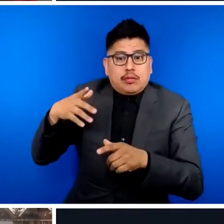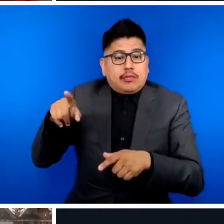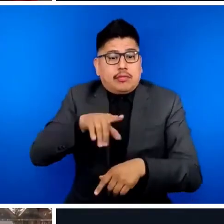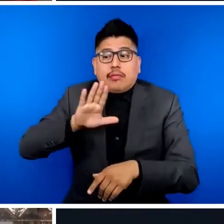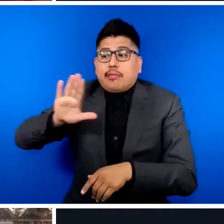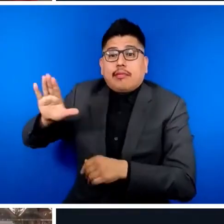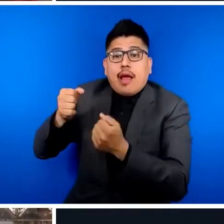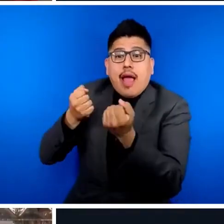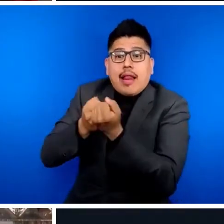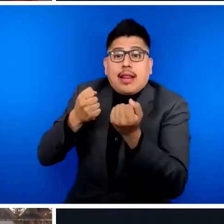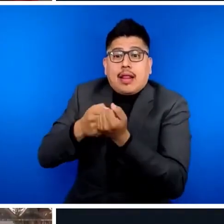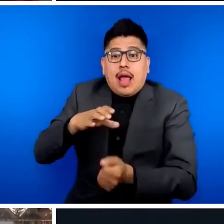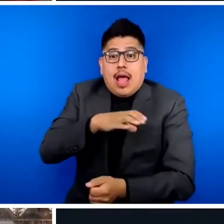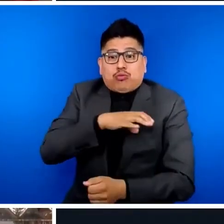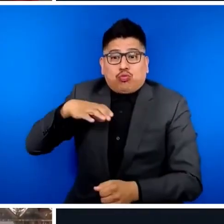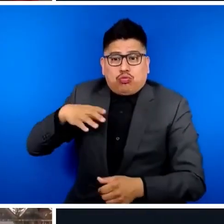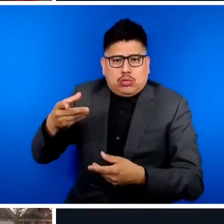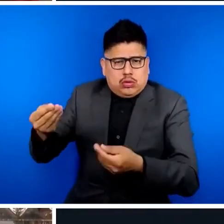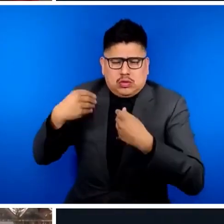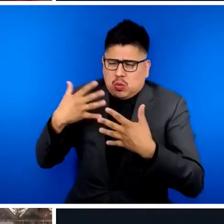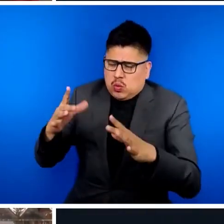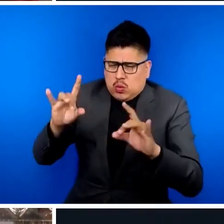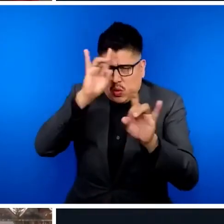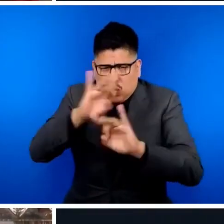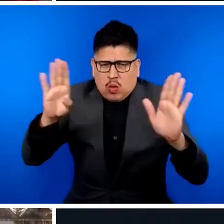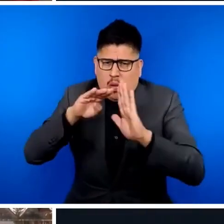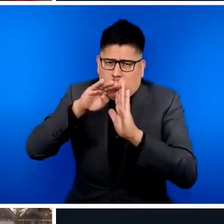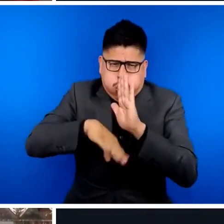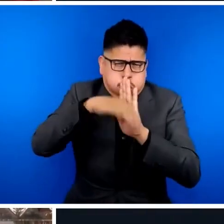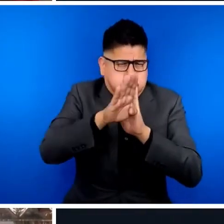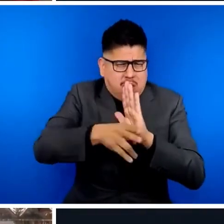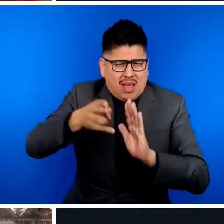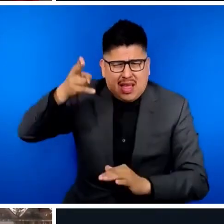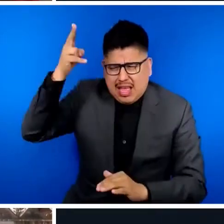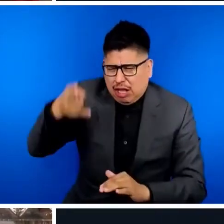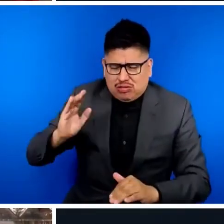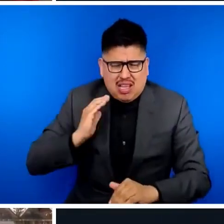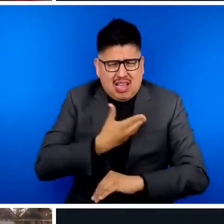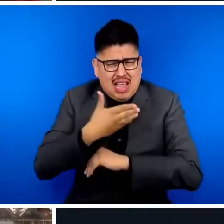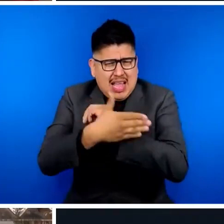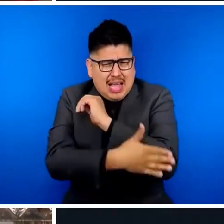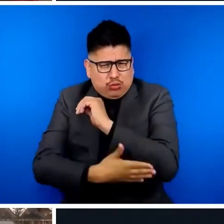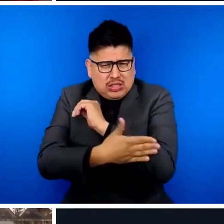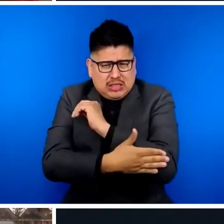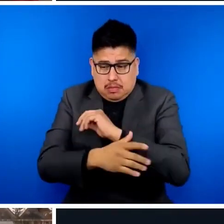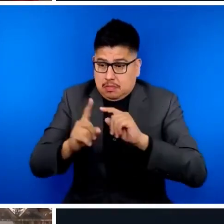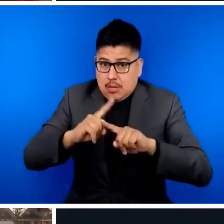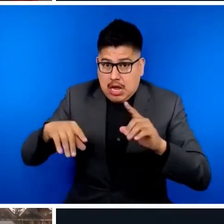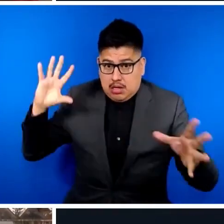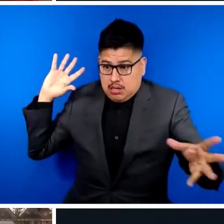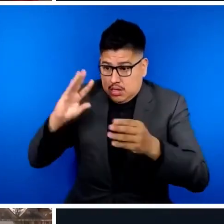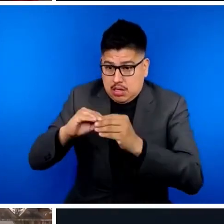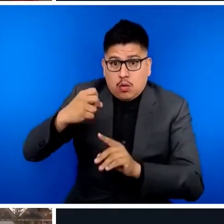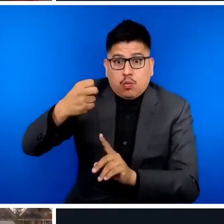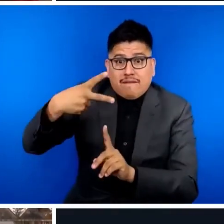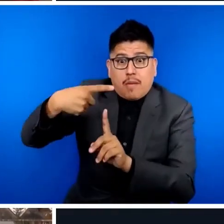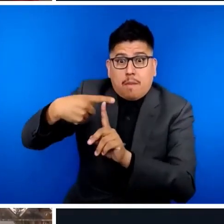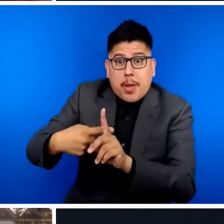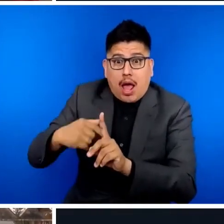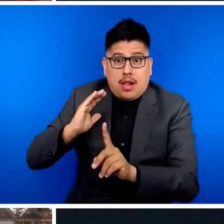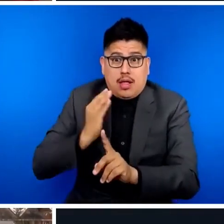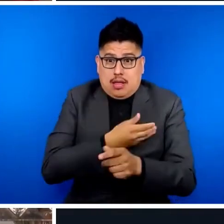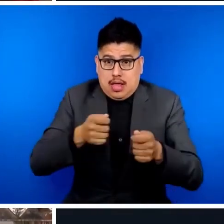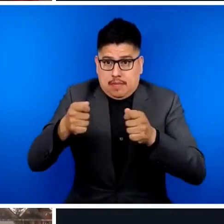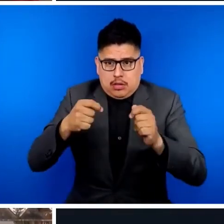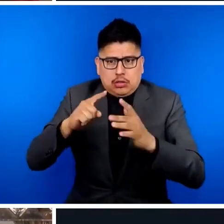inflation in the history of our country. But in 12 months, my administration has driven core inflation down to the lowest